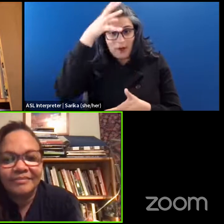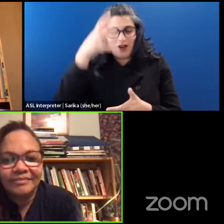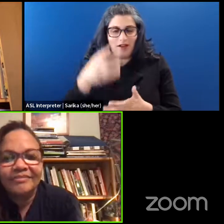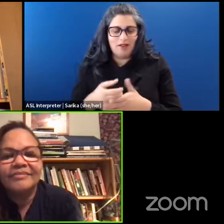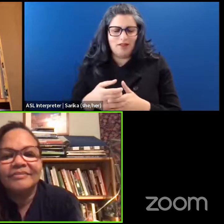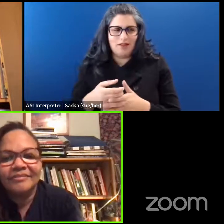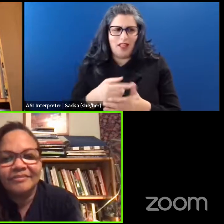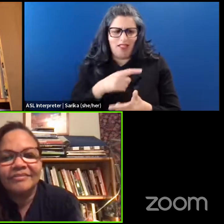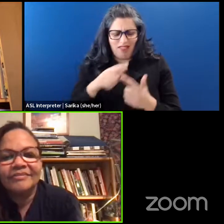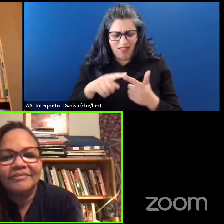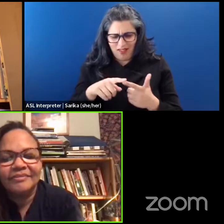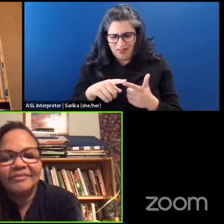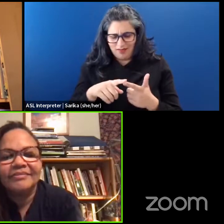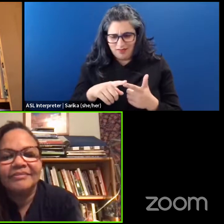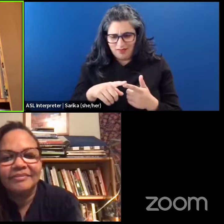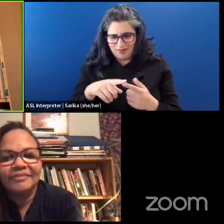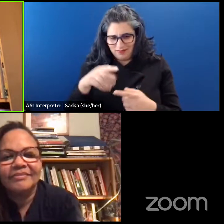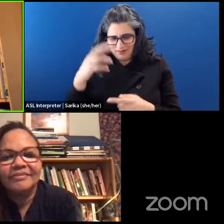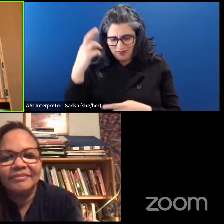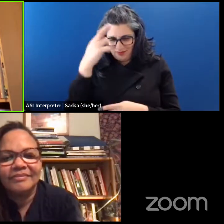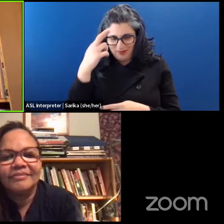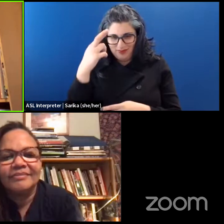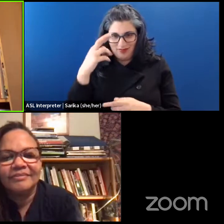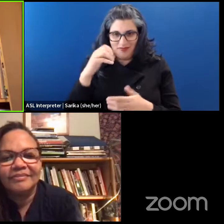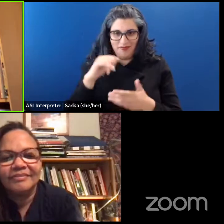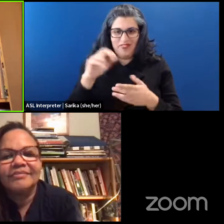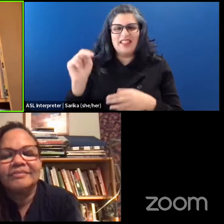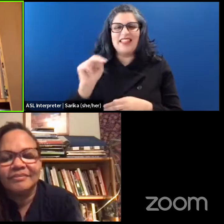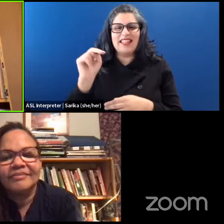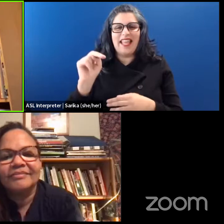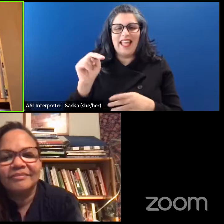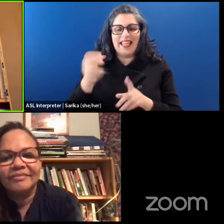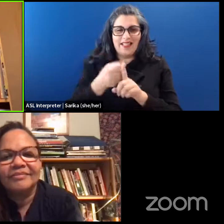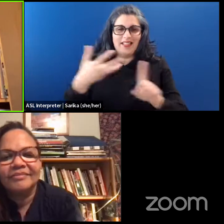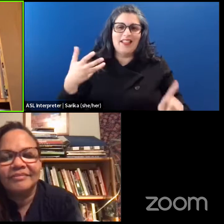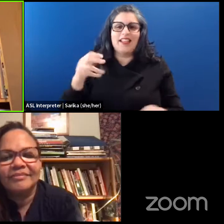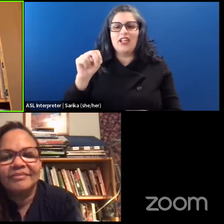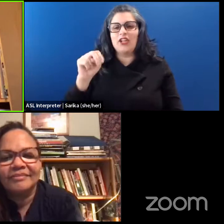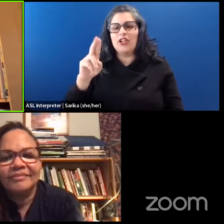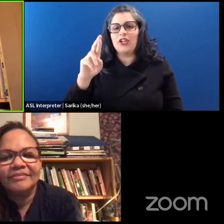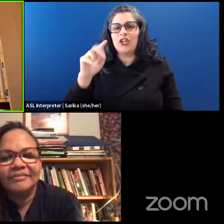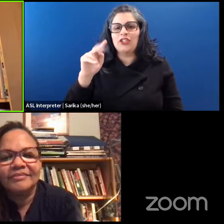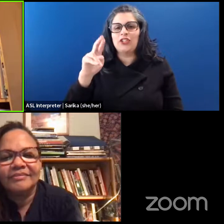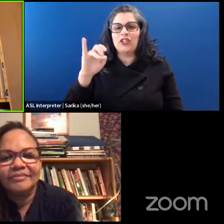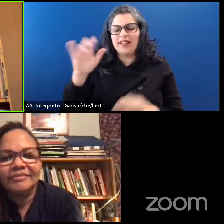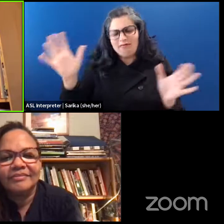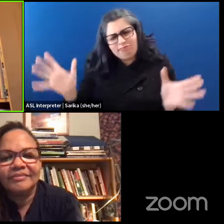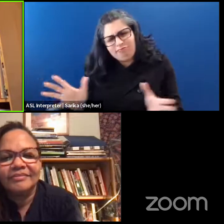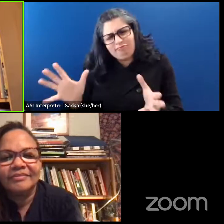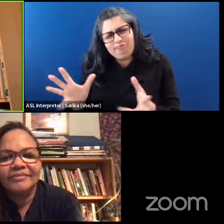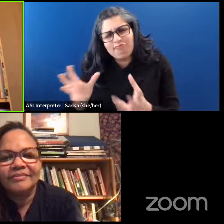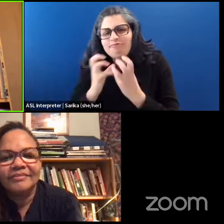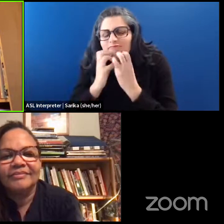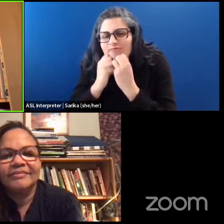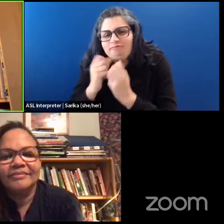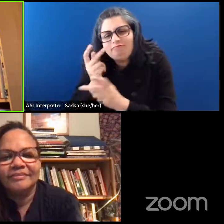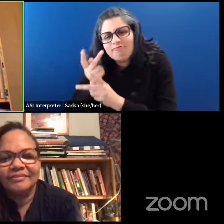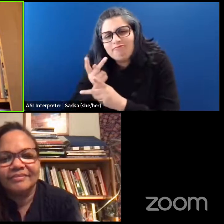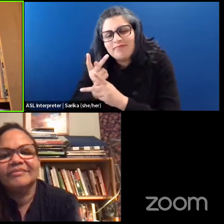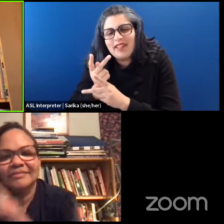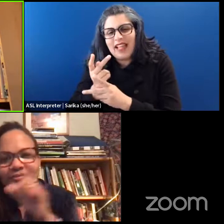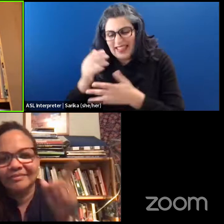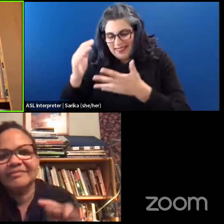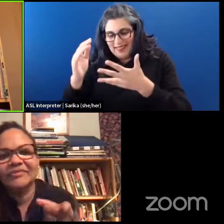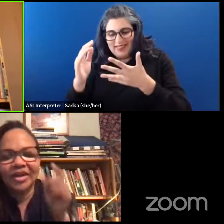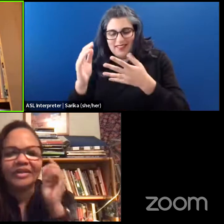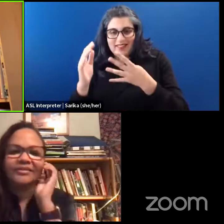me that the nurturing, the N stands for nurturing, and that that's last. And I just think, actually, we have to start